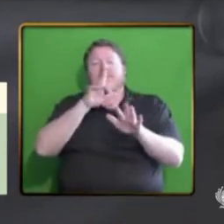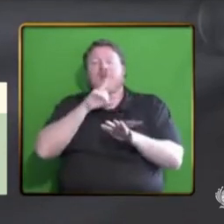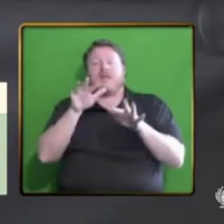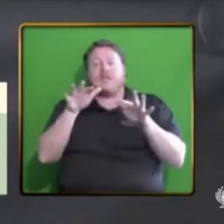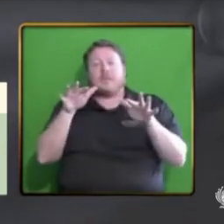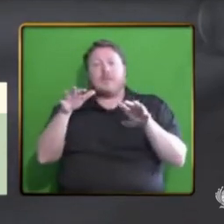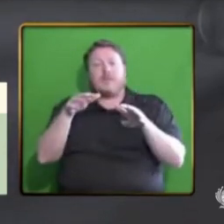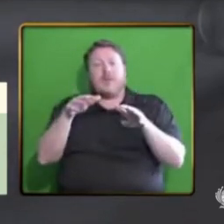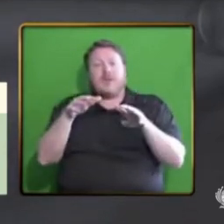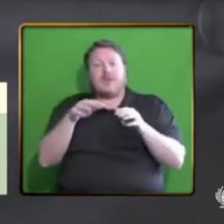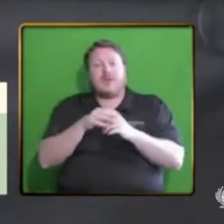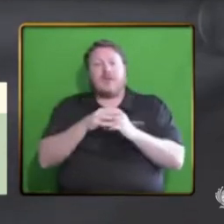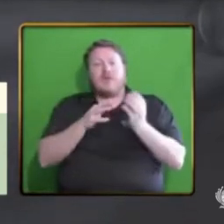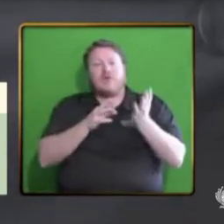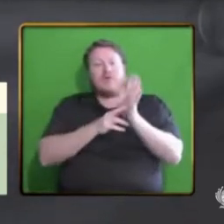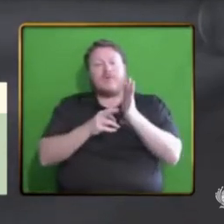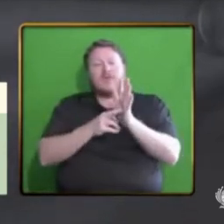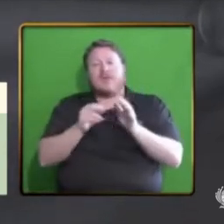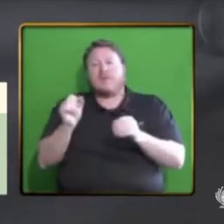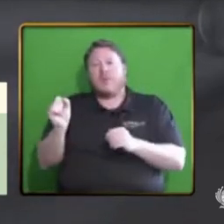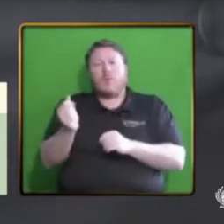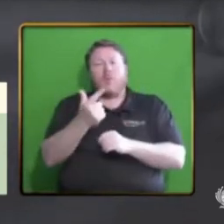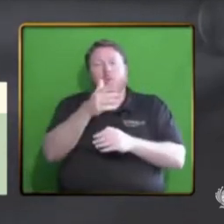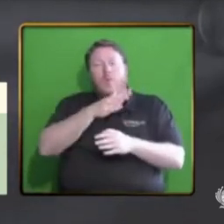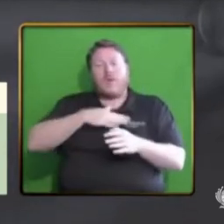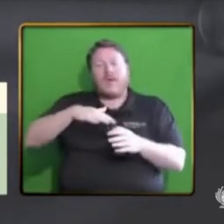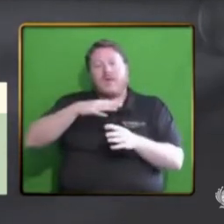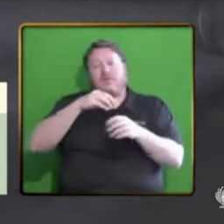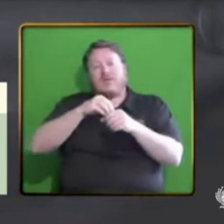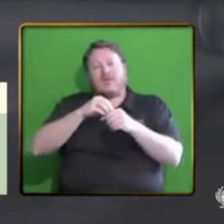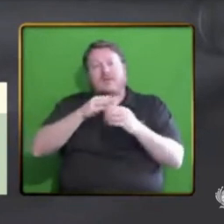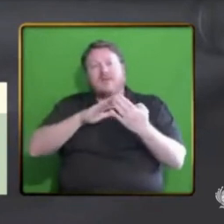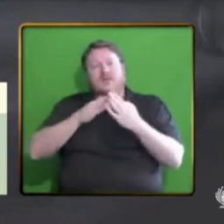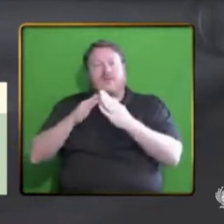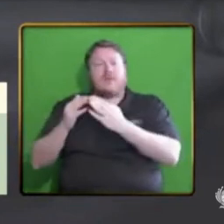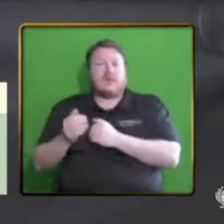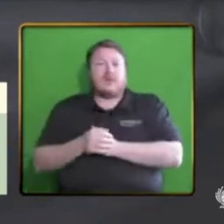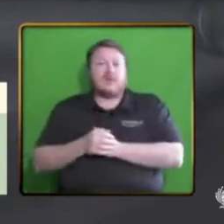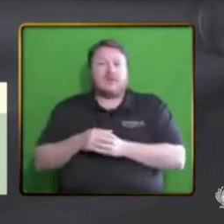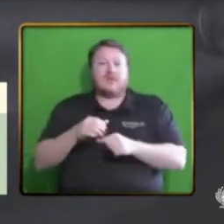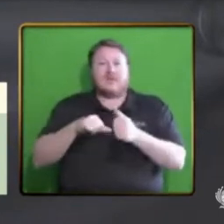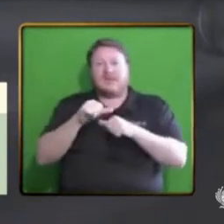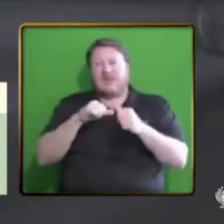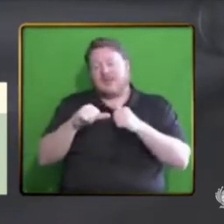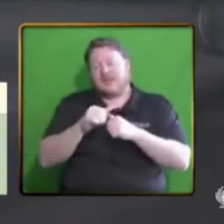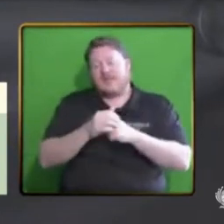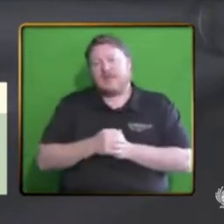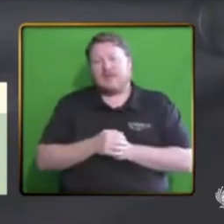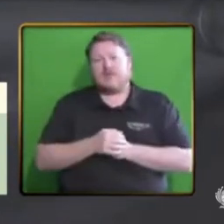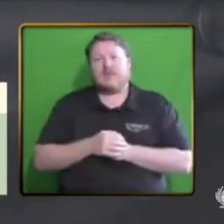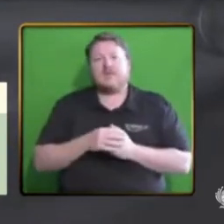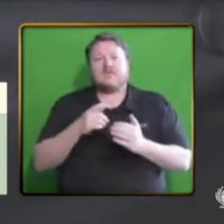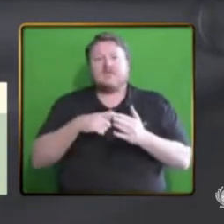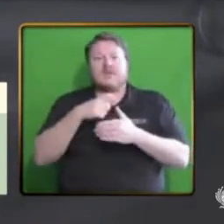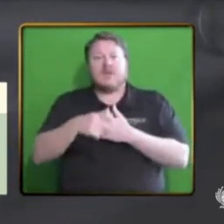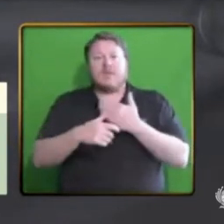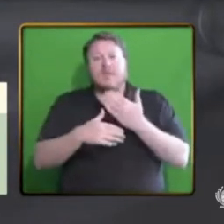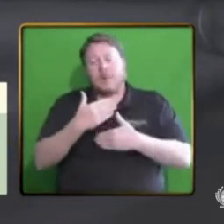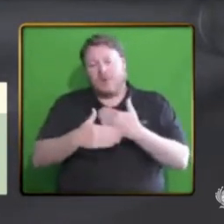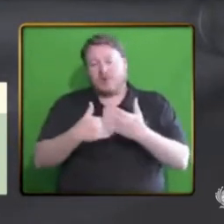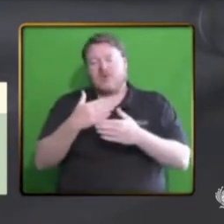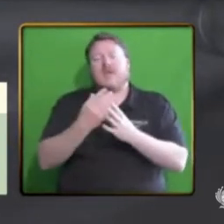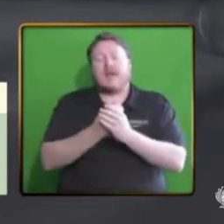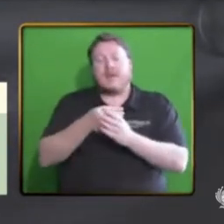representing all segments of society. So the summit process and the pact have been